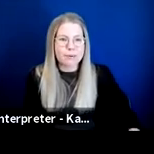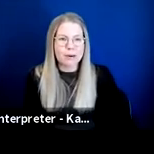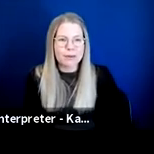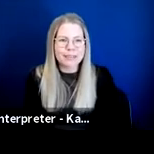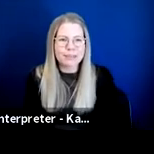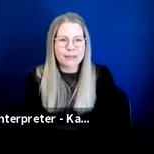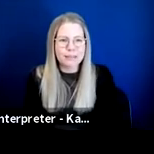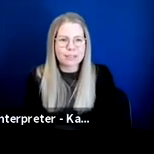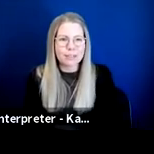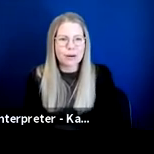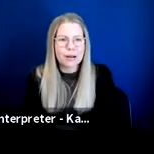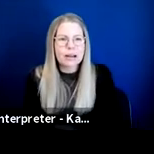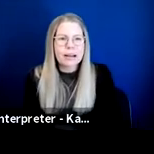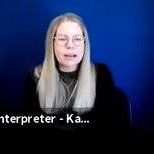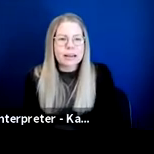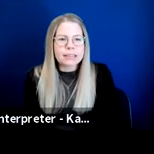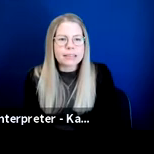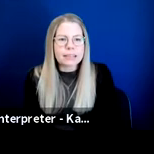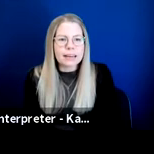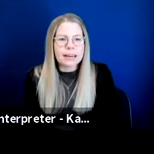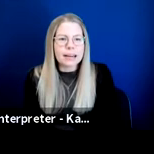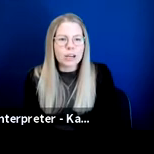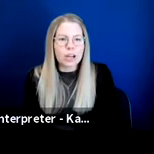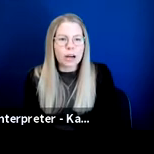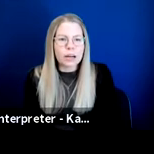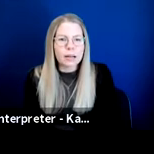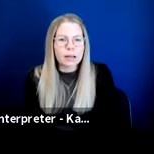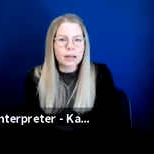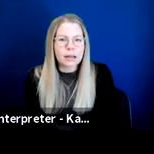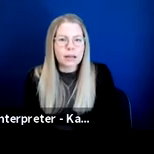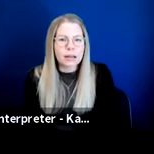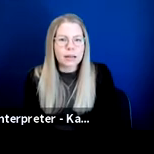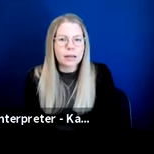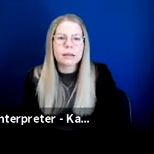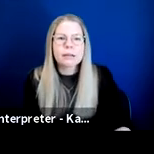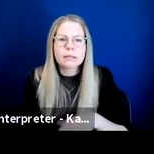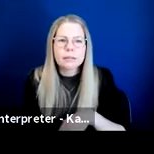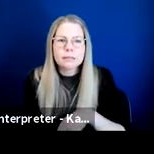starts tomorrow, the 21st. So it's 9 o'clock.